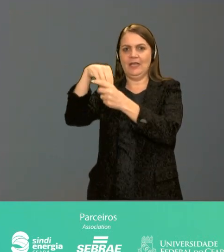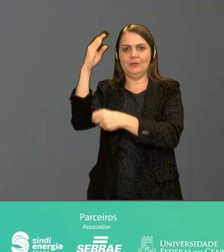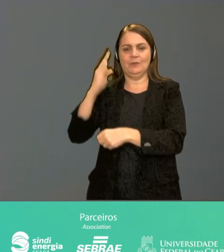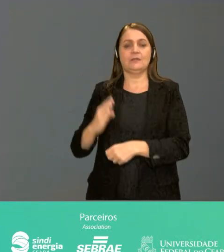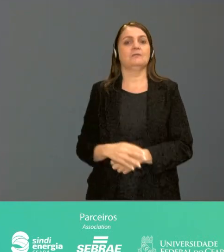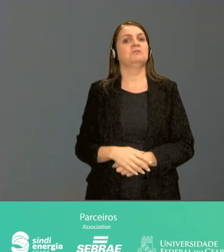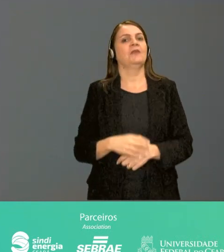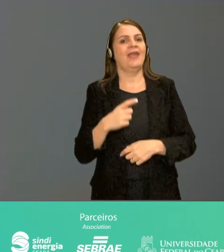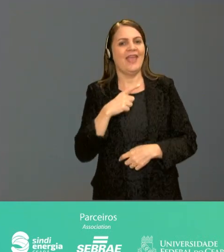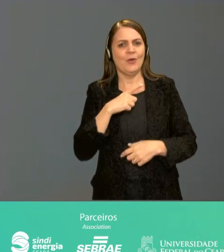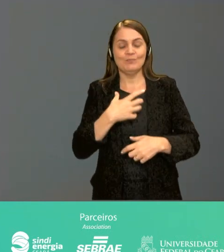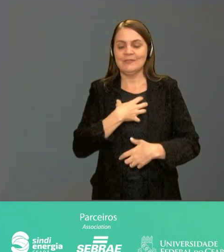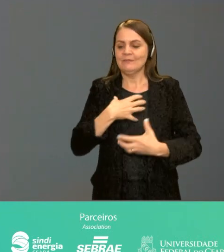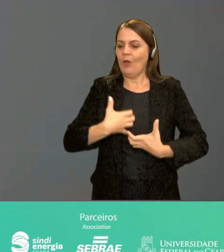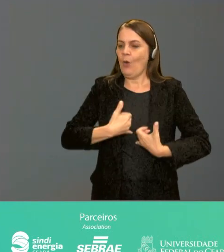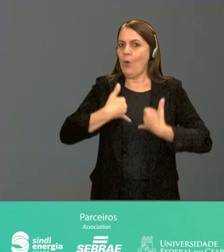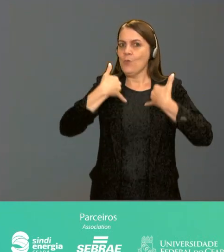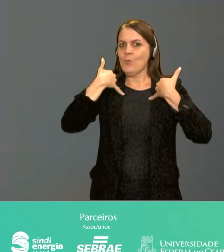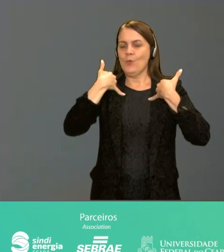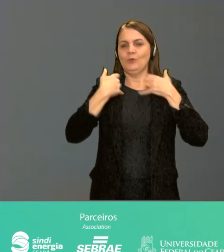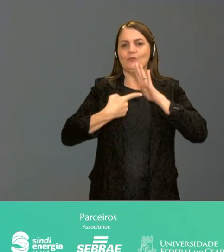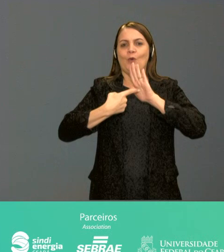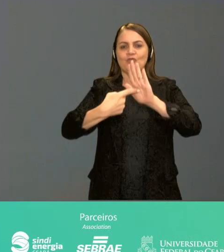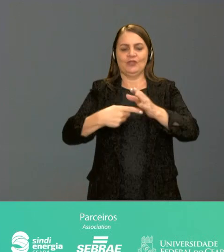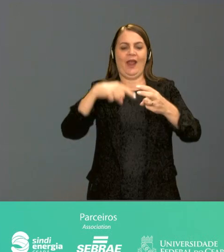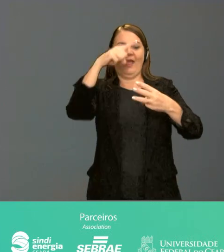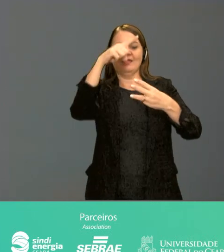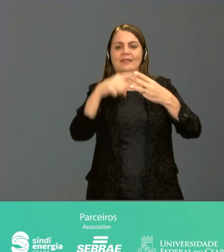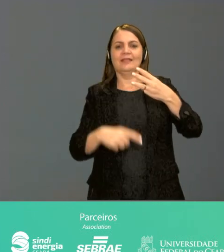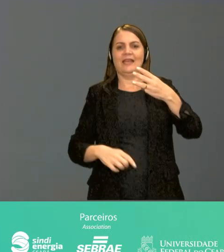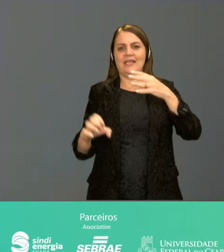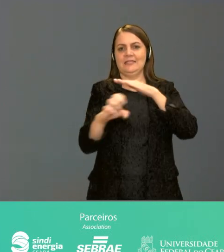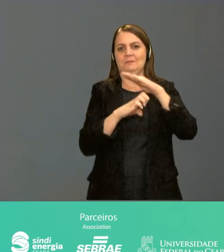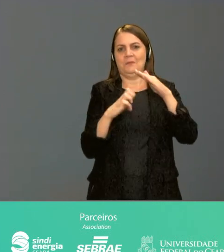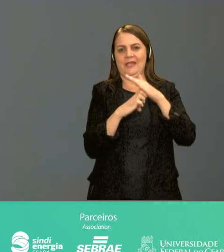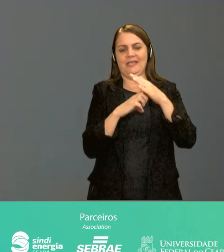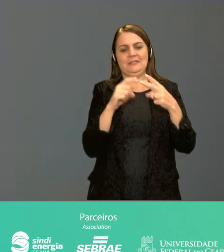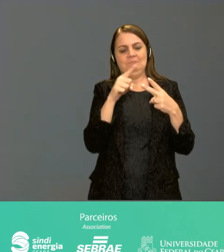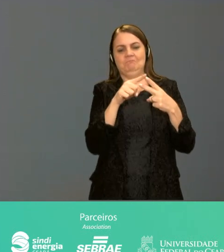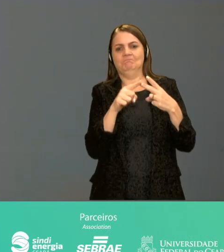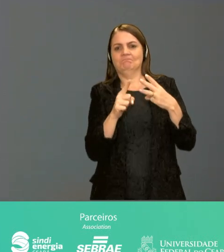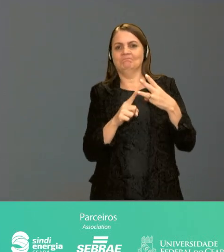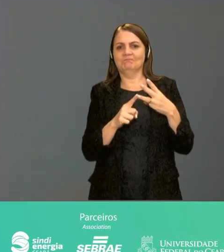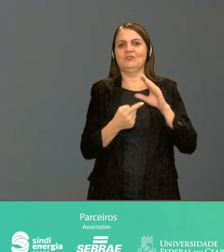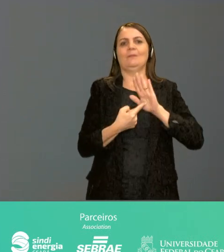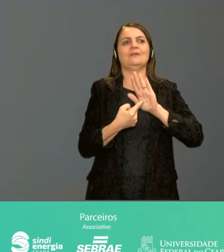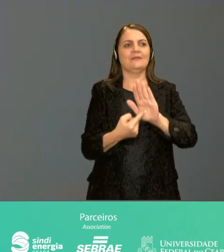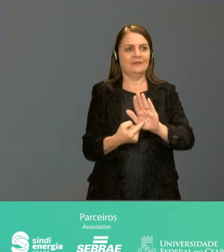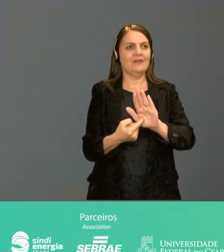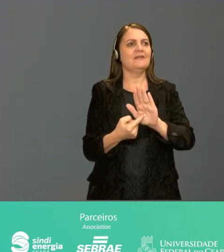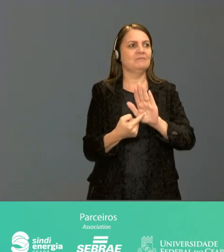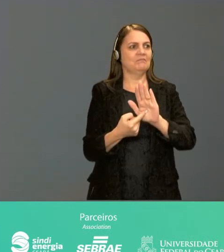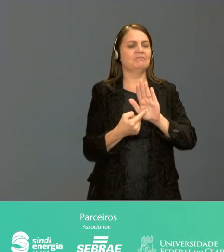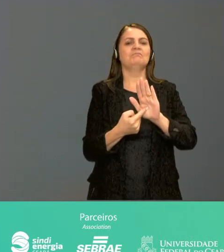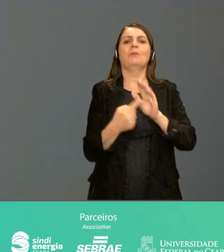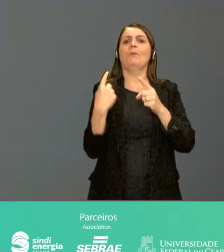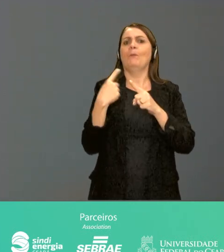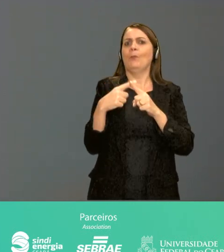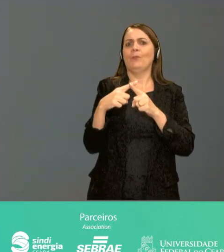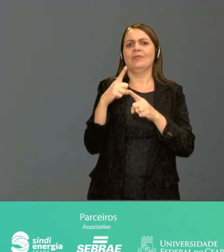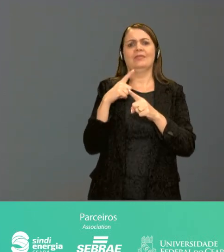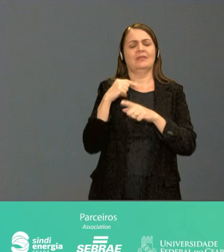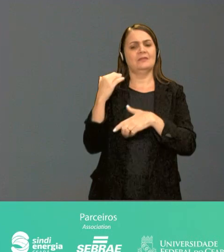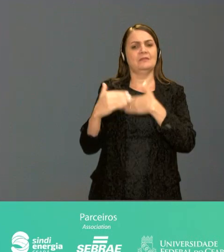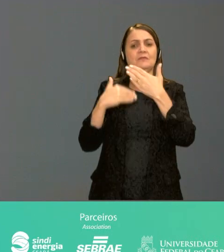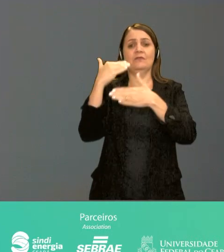these are three orgulho de companies that I'm trazer very proud aqui to bring here, and I'm e proud to tenho orgulho de present. apresentar, And they have porque eles developed têm a fantastic desenvolvido um trabalho